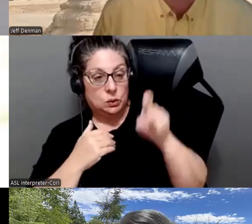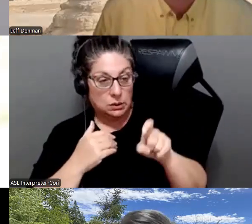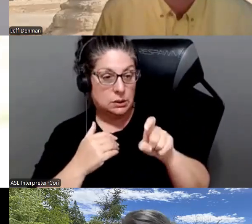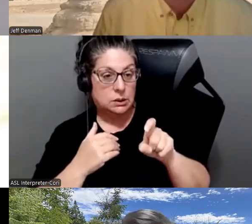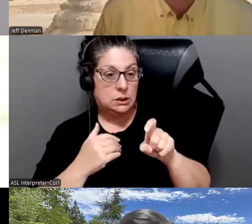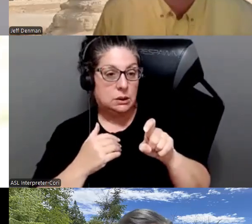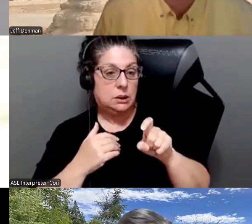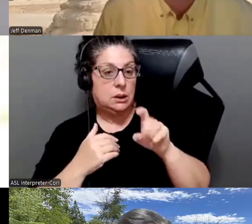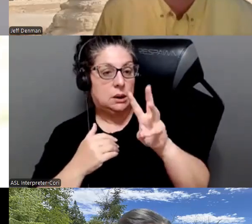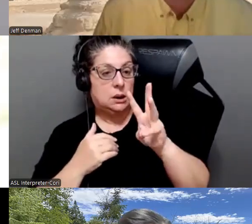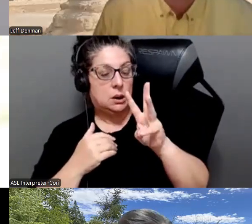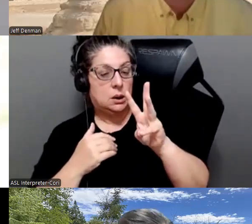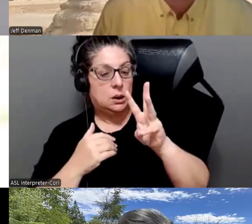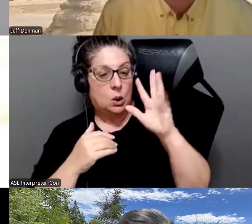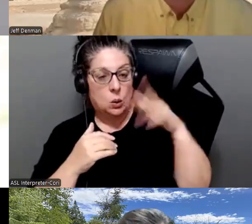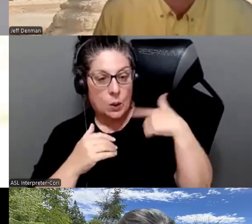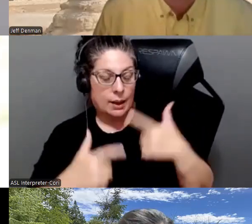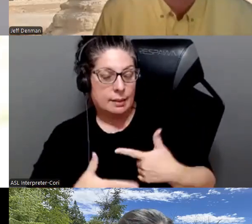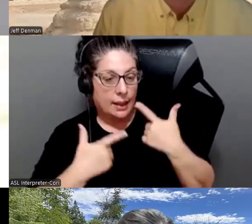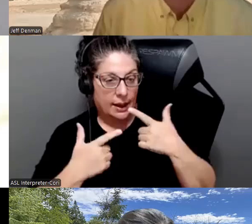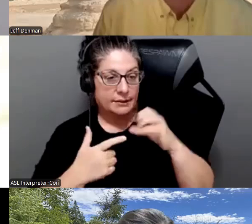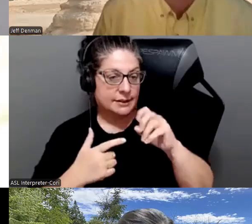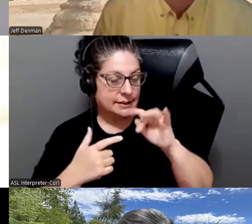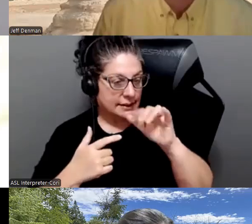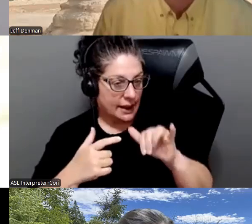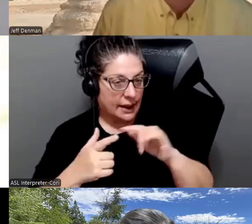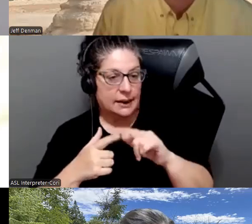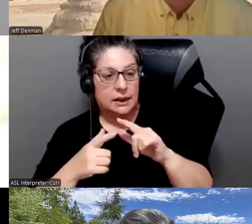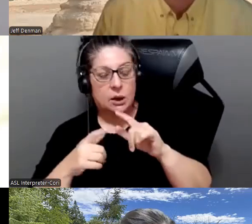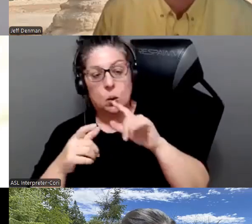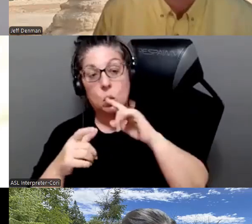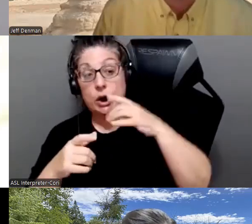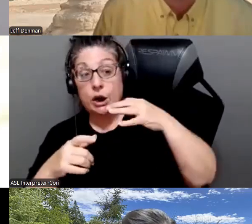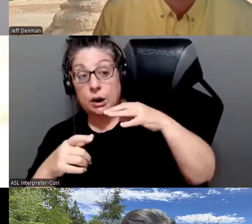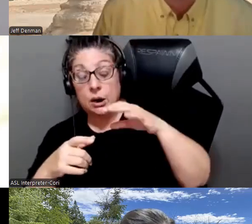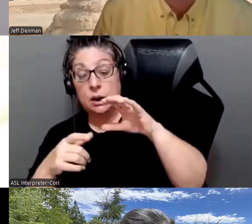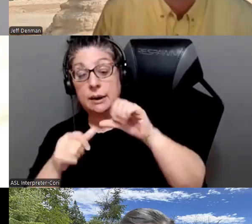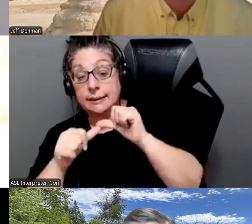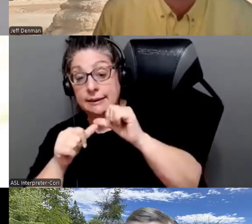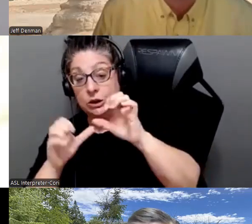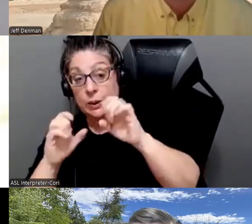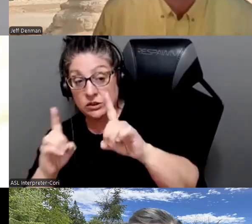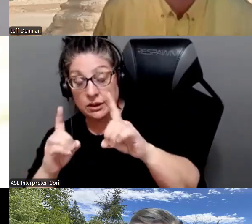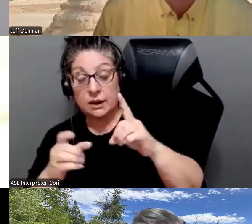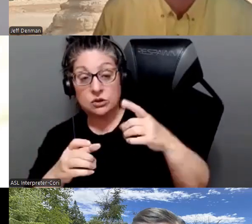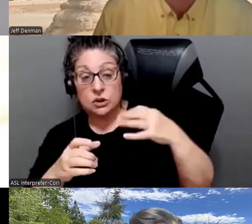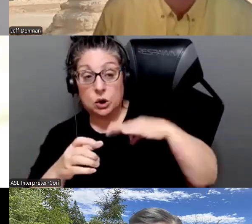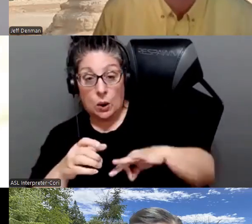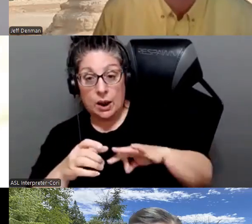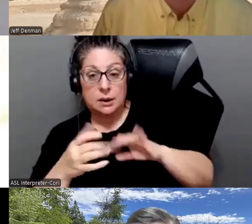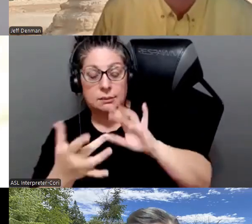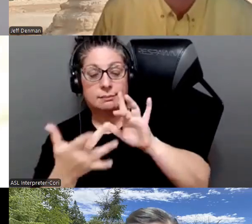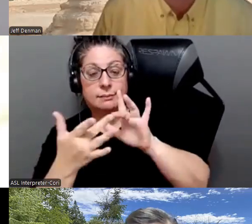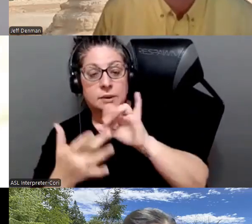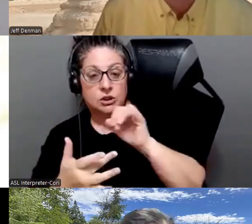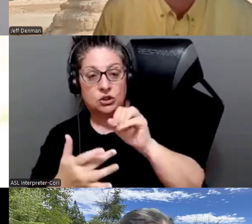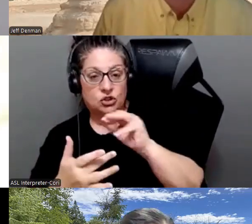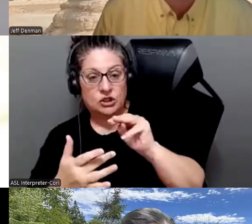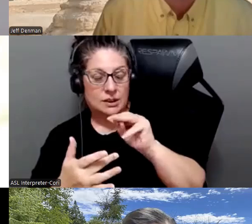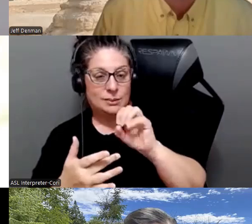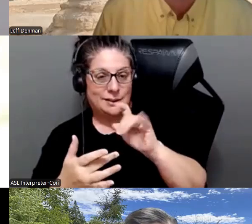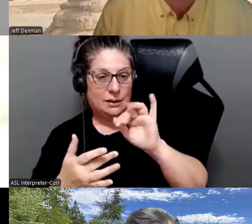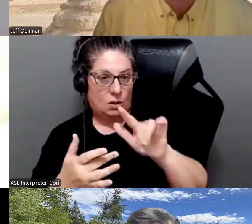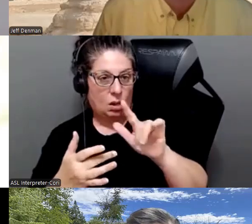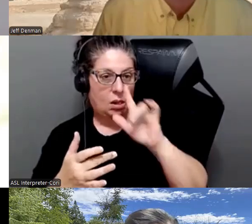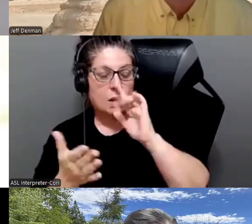Wildlife Society or Society of American Foresters continuing education credit, please reach out to Jim Siegel. His information is in the flyer that you